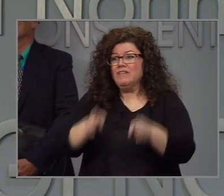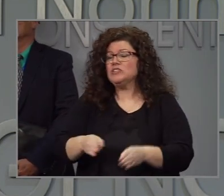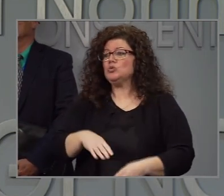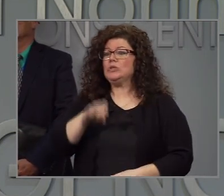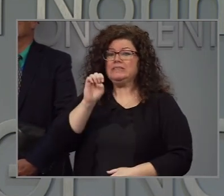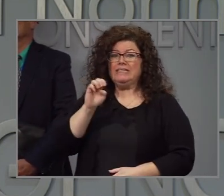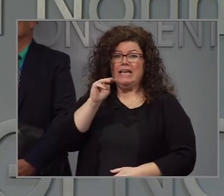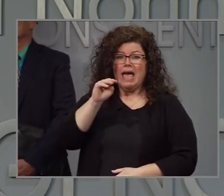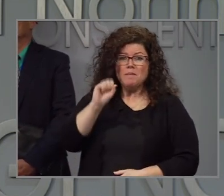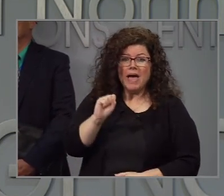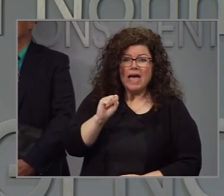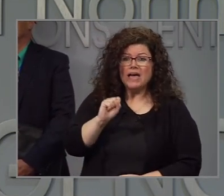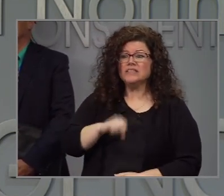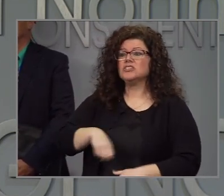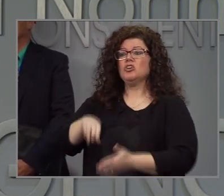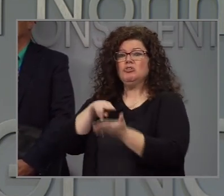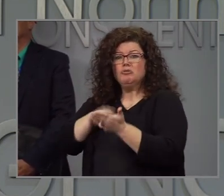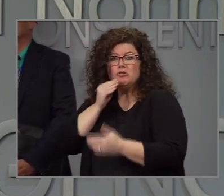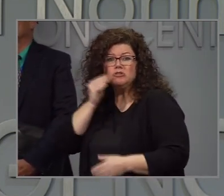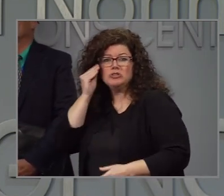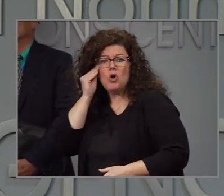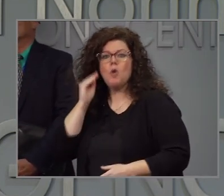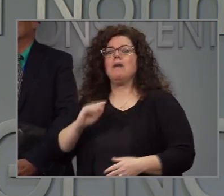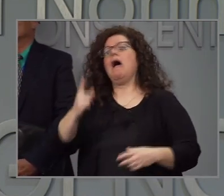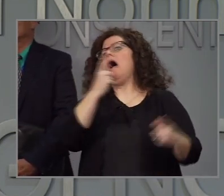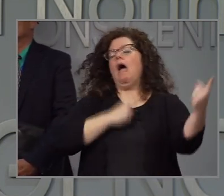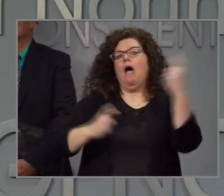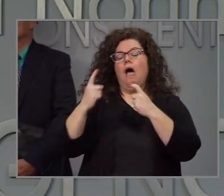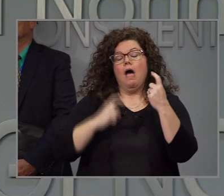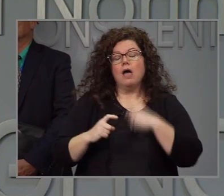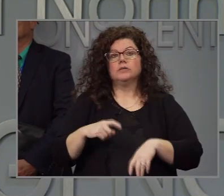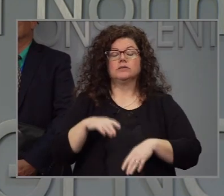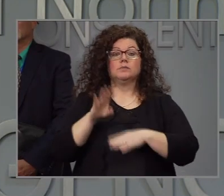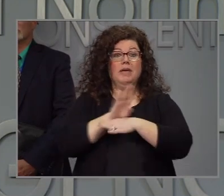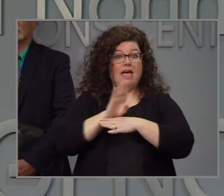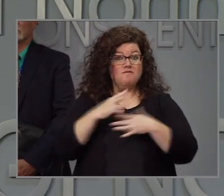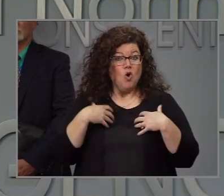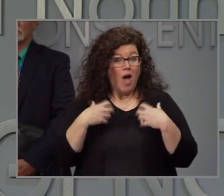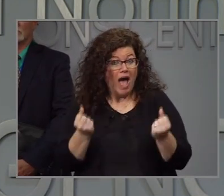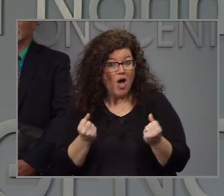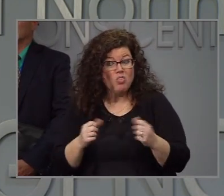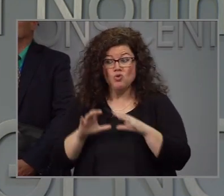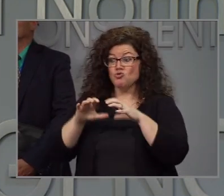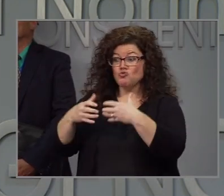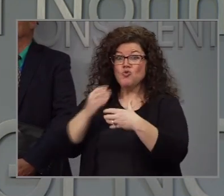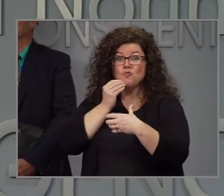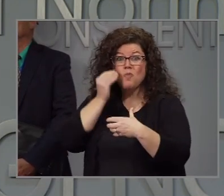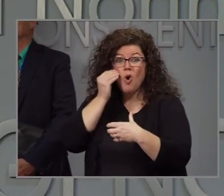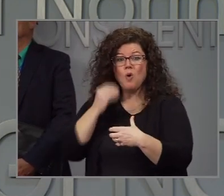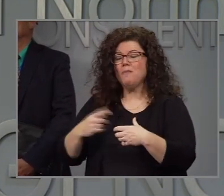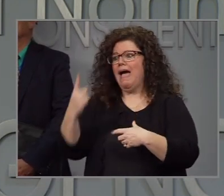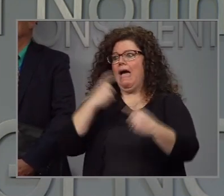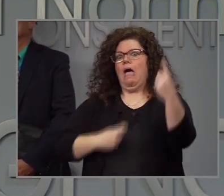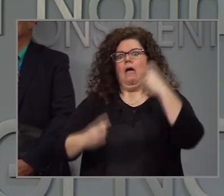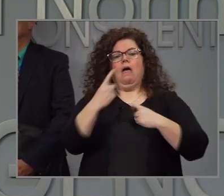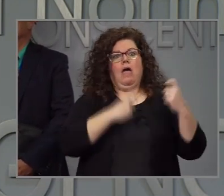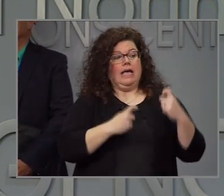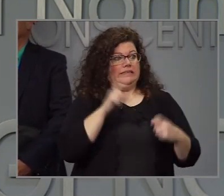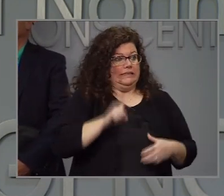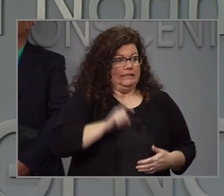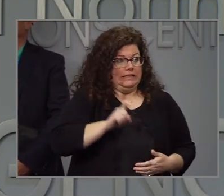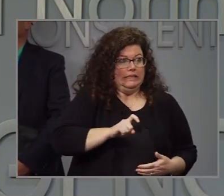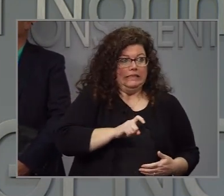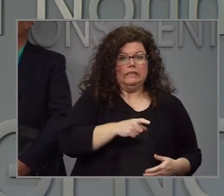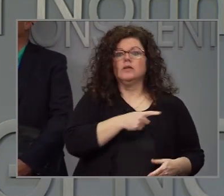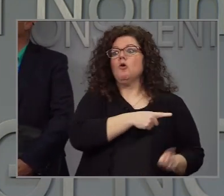EMS, long-term care facilities, behavioral health group homes, and other healthcare entities. While we're